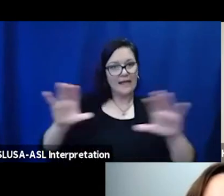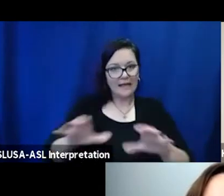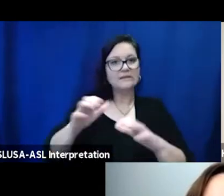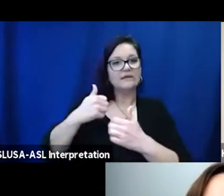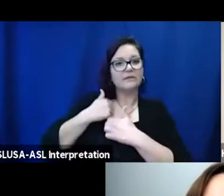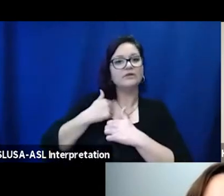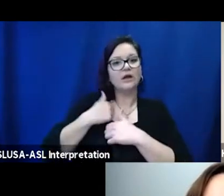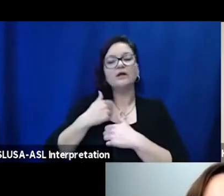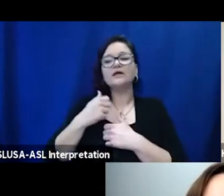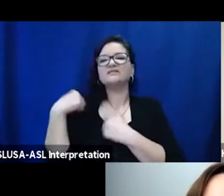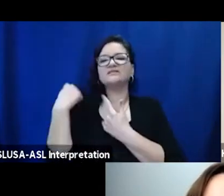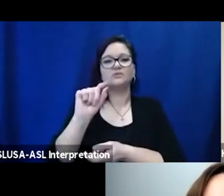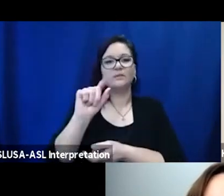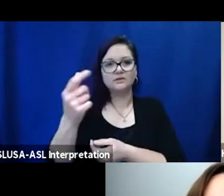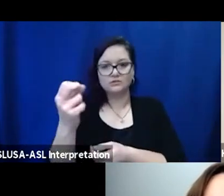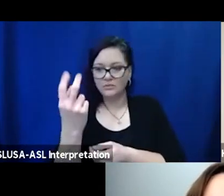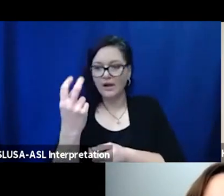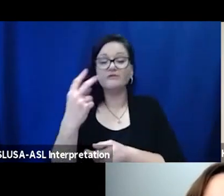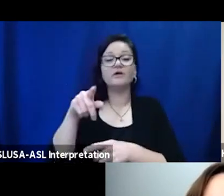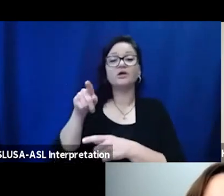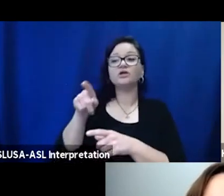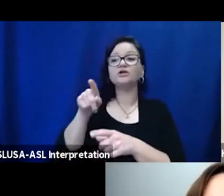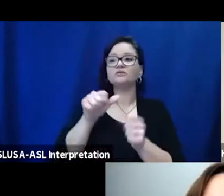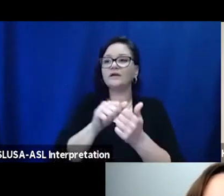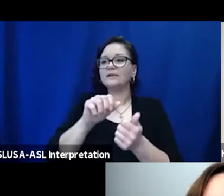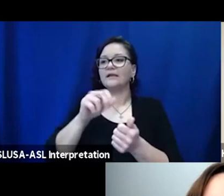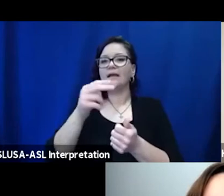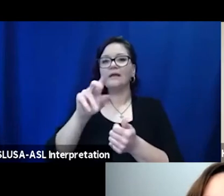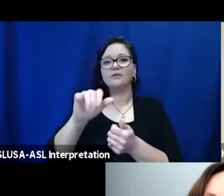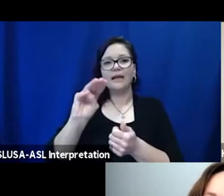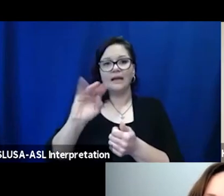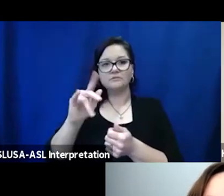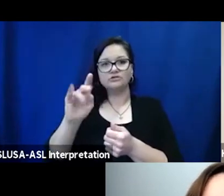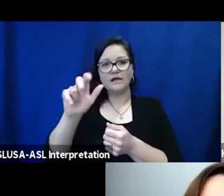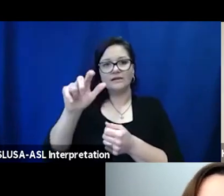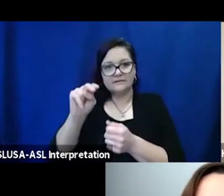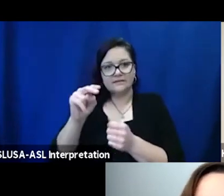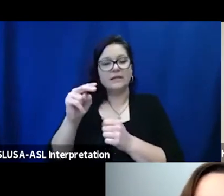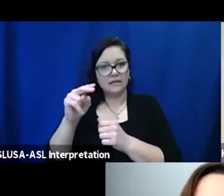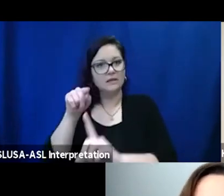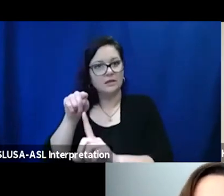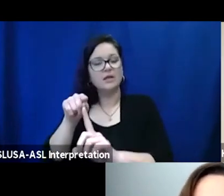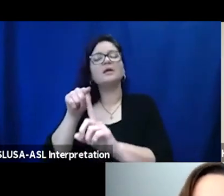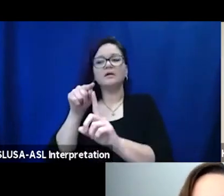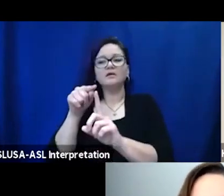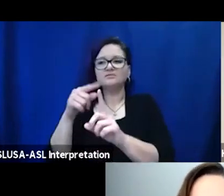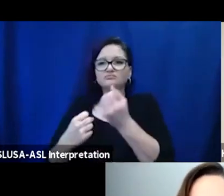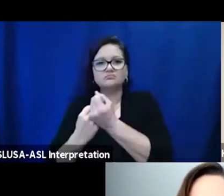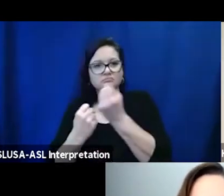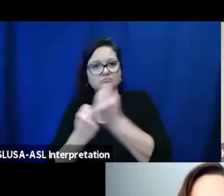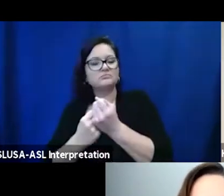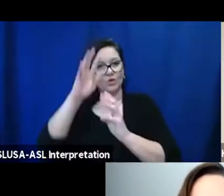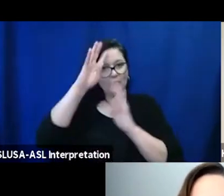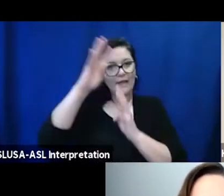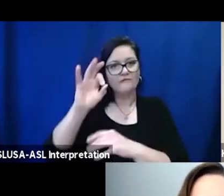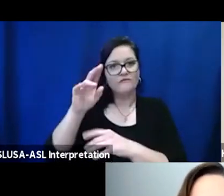is currently an art therapist with the Henry M. Jackson Foundation for the Advancement of Military Medicine in support of Creative Forces, located